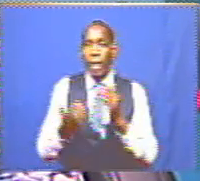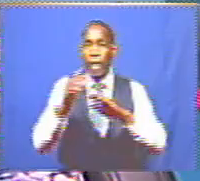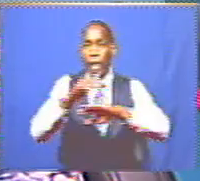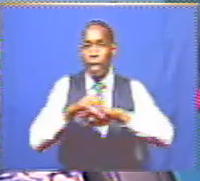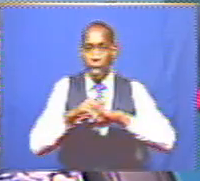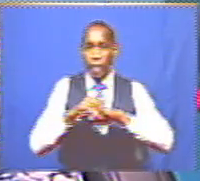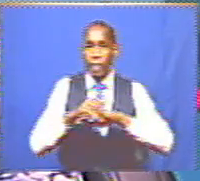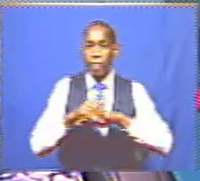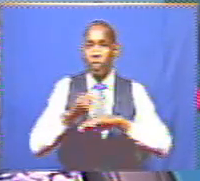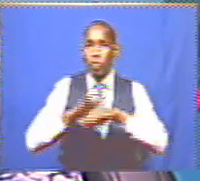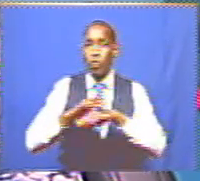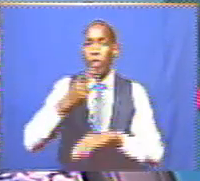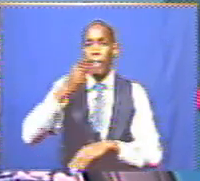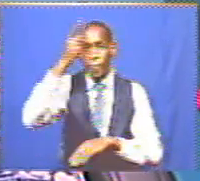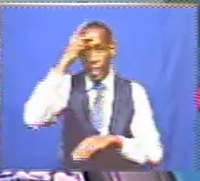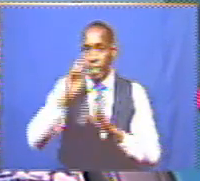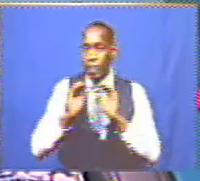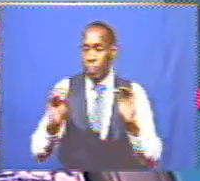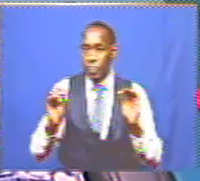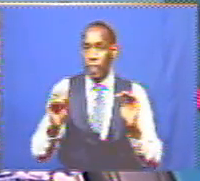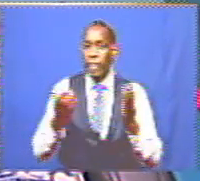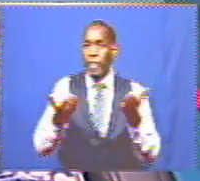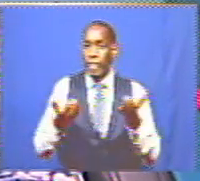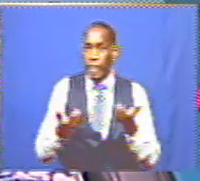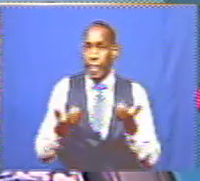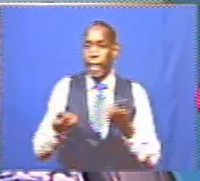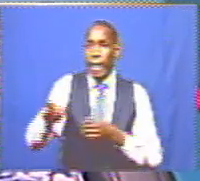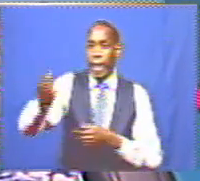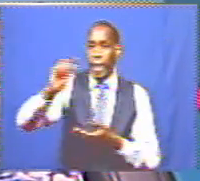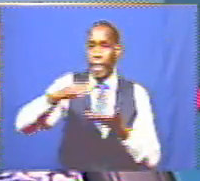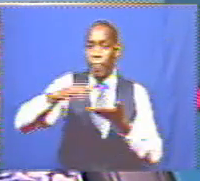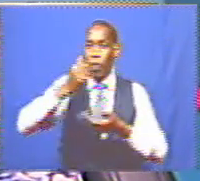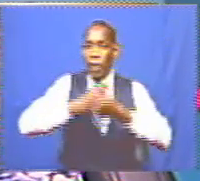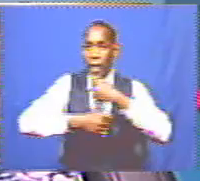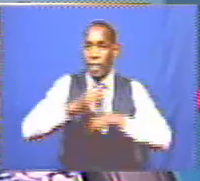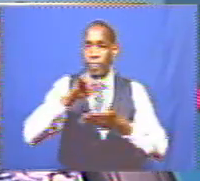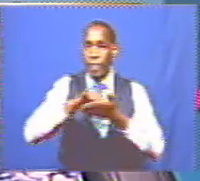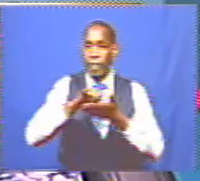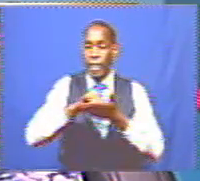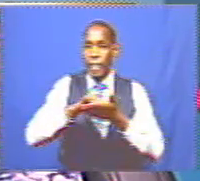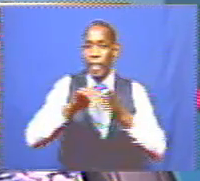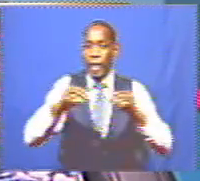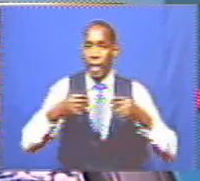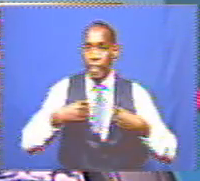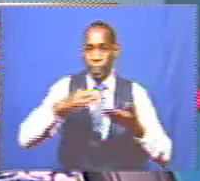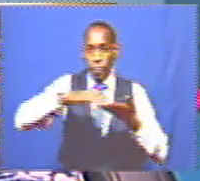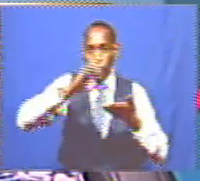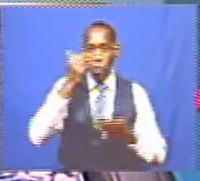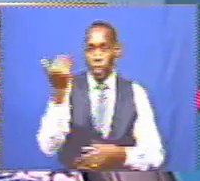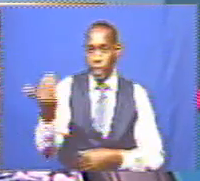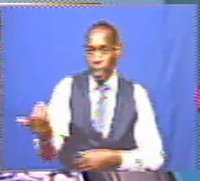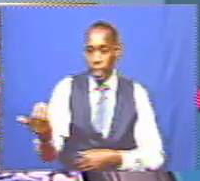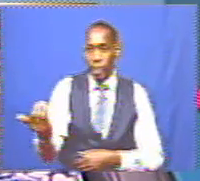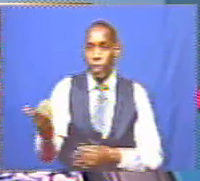parenting from their parents. So I thought that we needed to add more activities that would allow more child